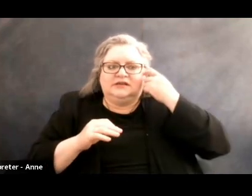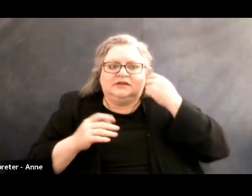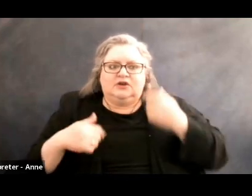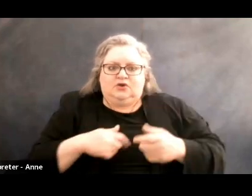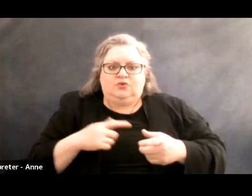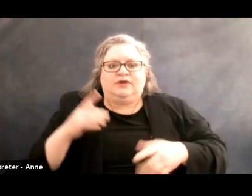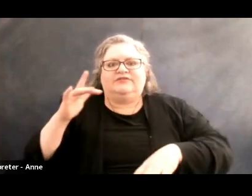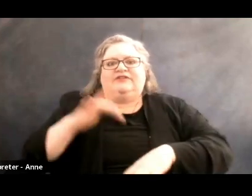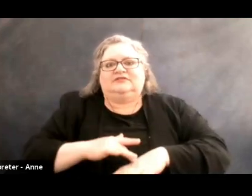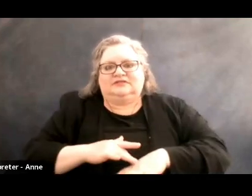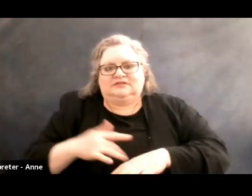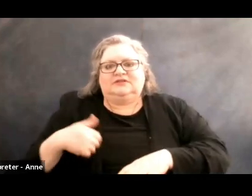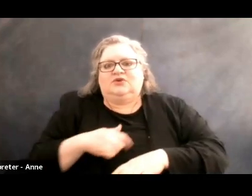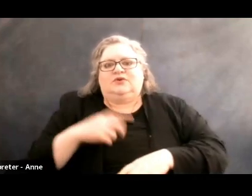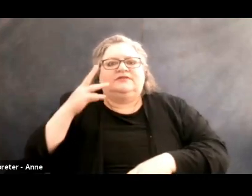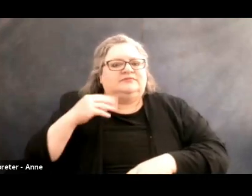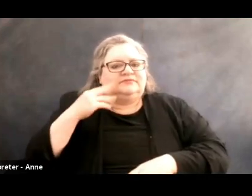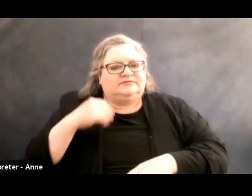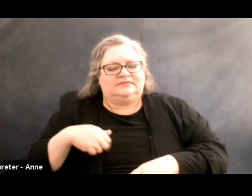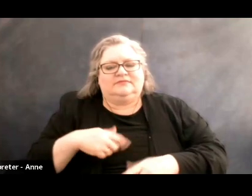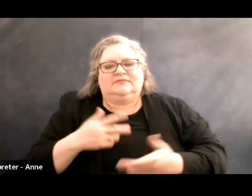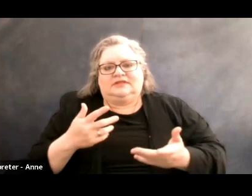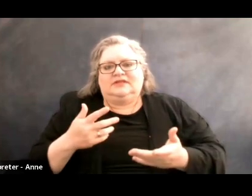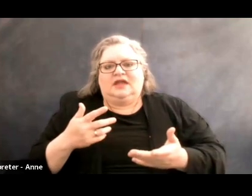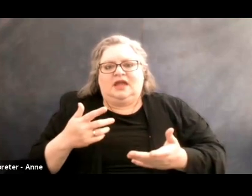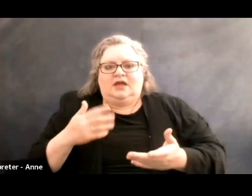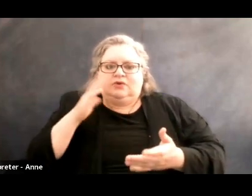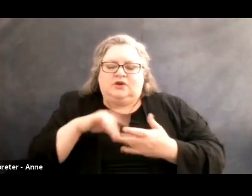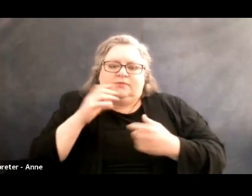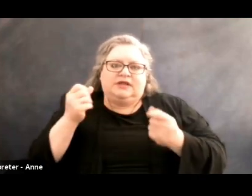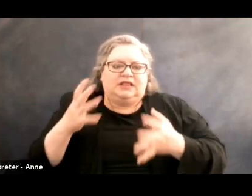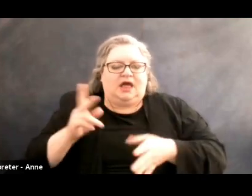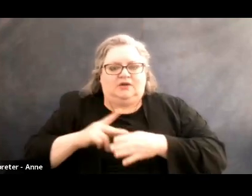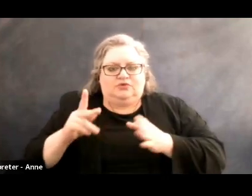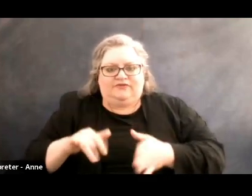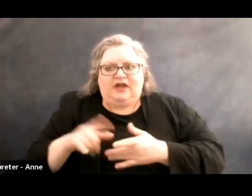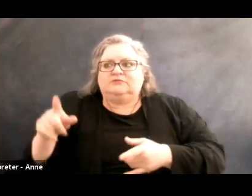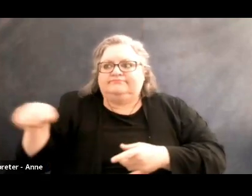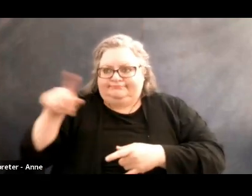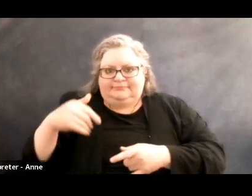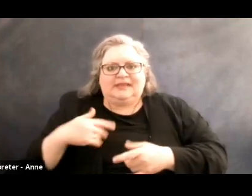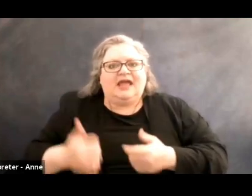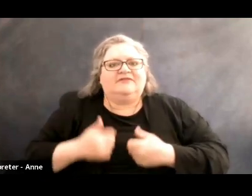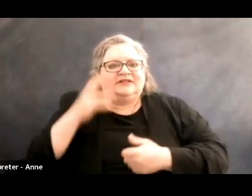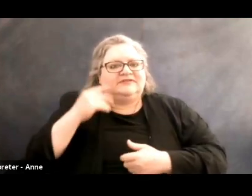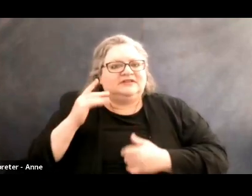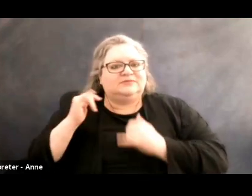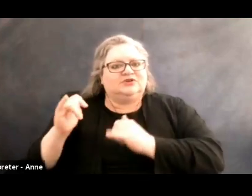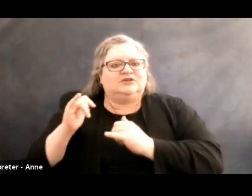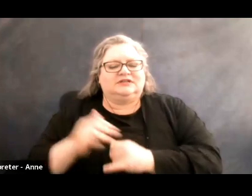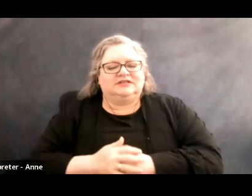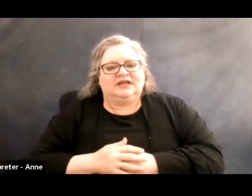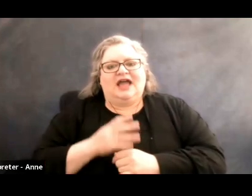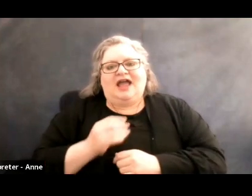we've been here, we've done it. And we also know that there's going to be a lot of professionals that also have lived experience.